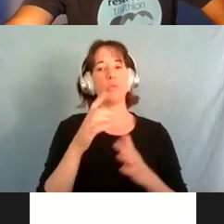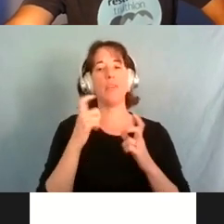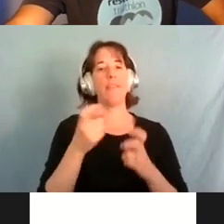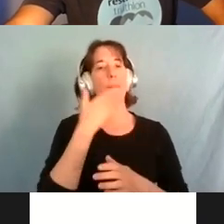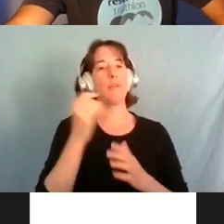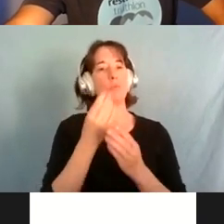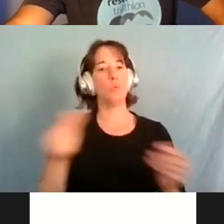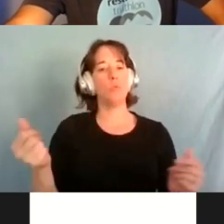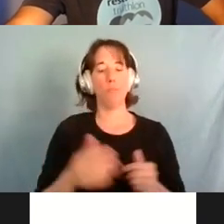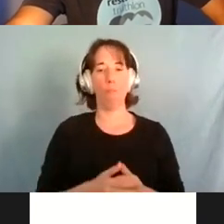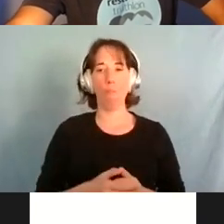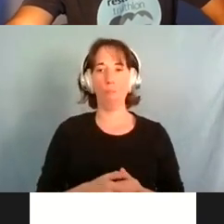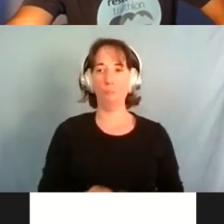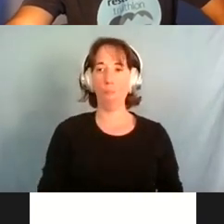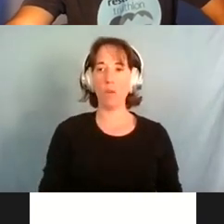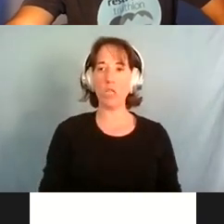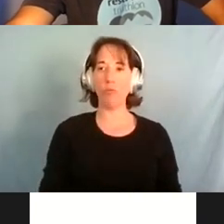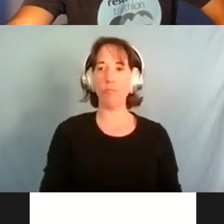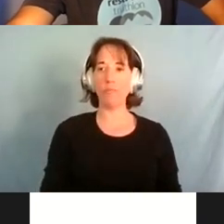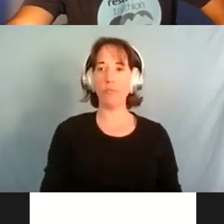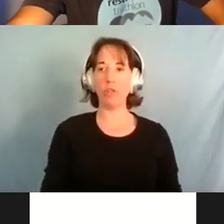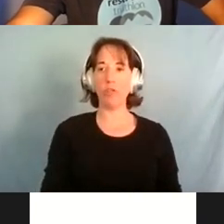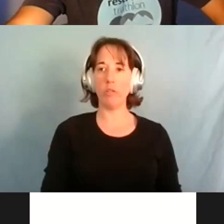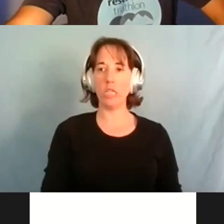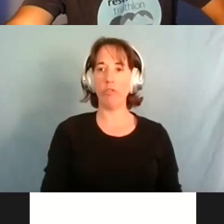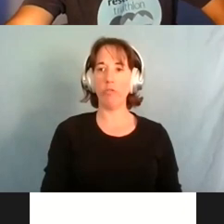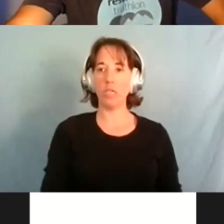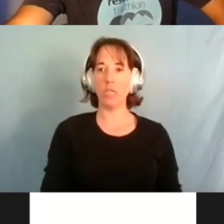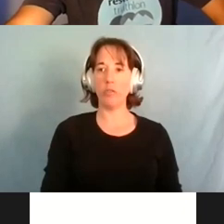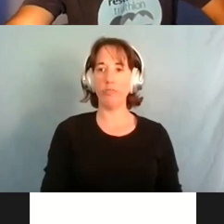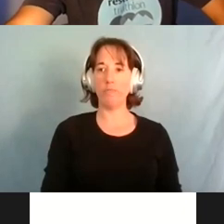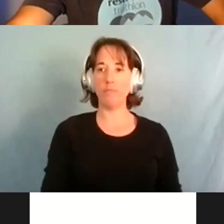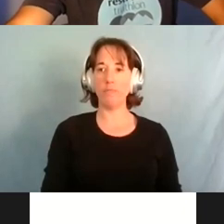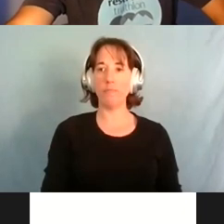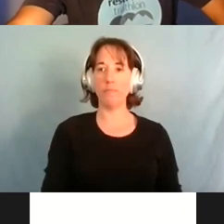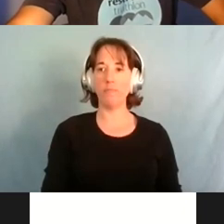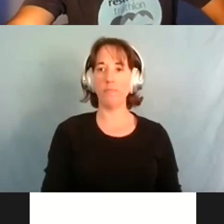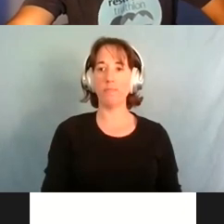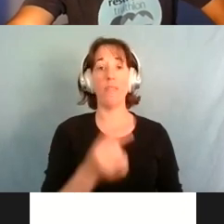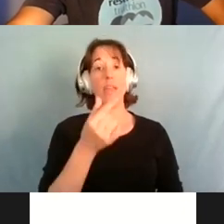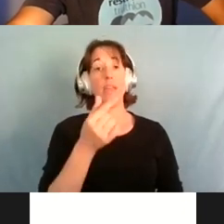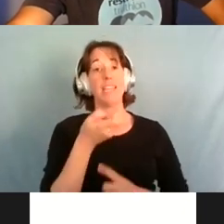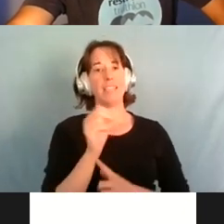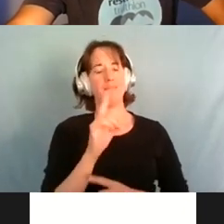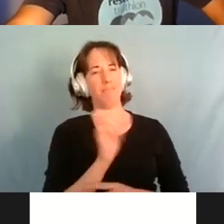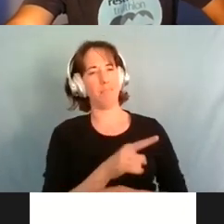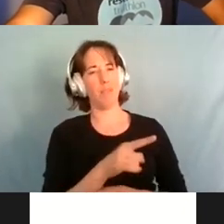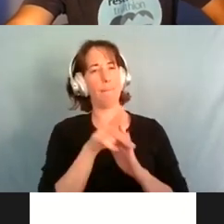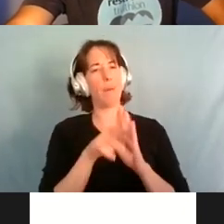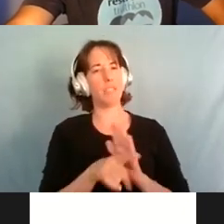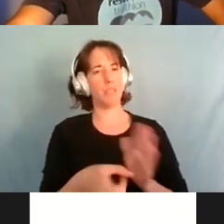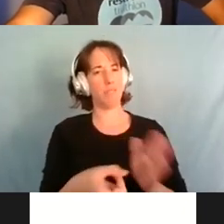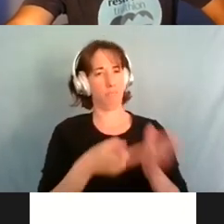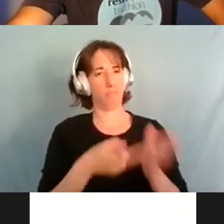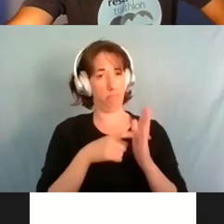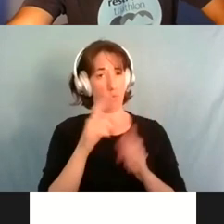Does the policy have to be random if you have like a good idea of what they can be, or I guess it's dependent on each, like on